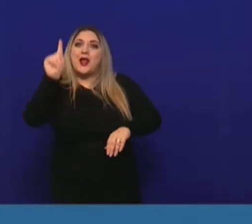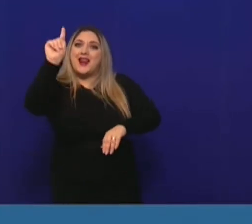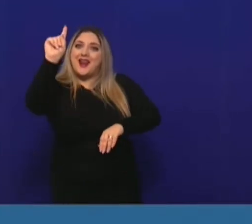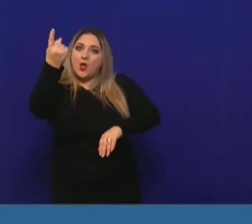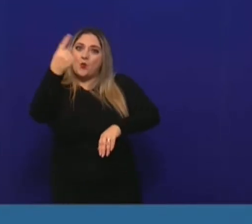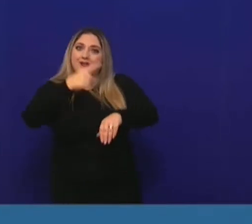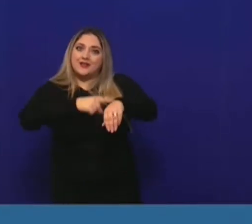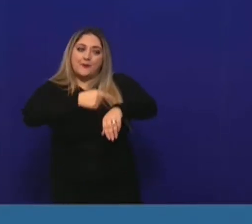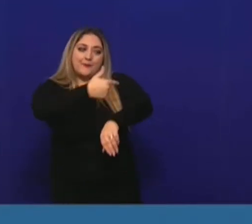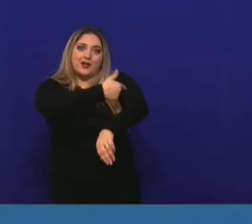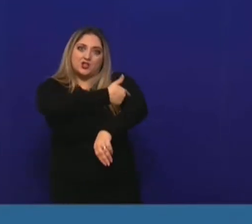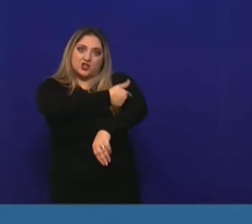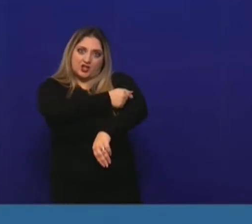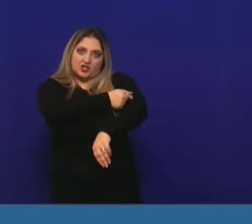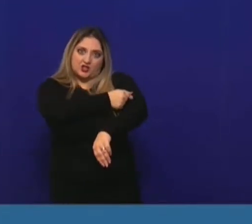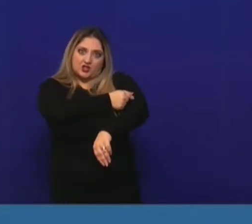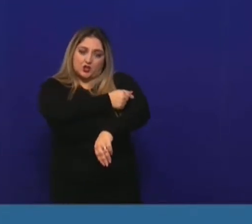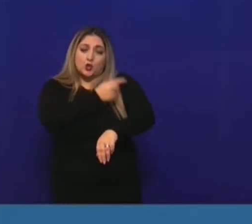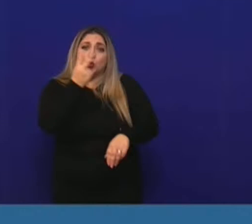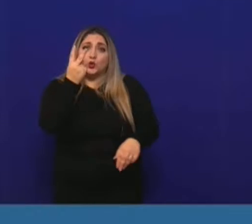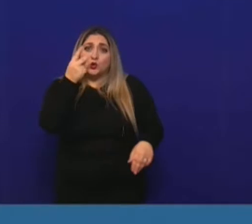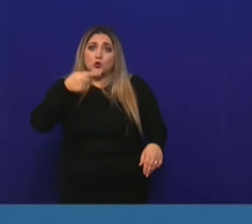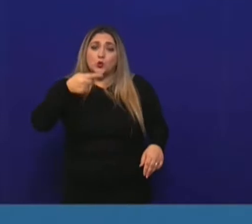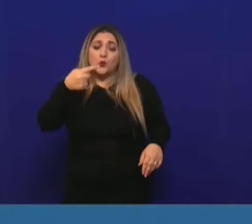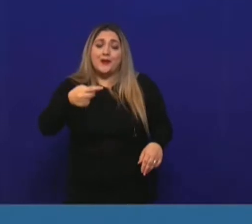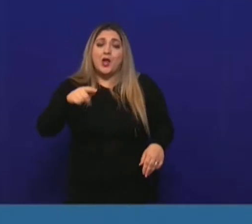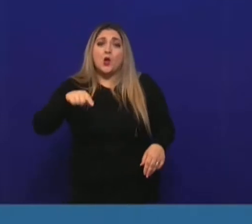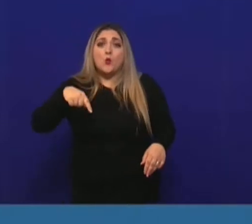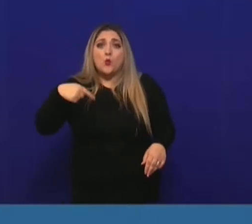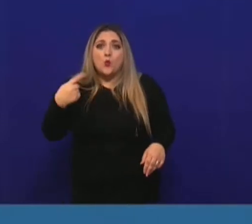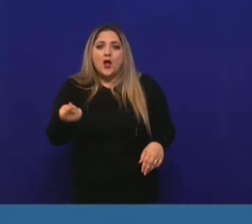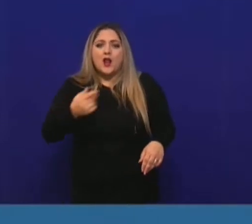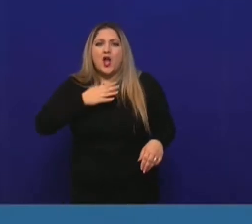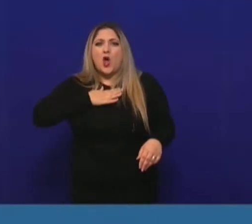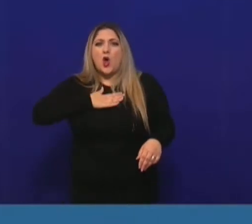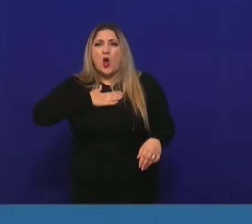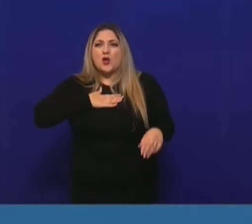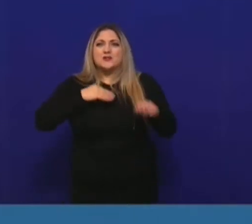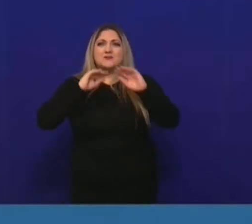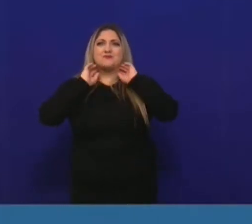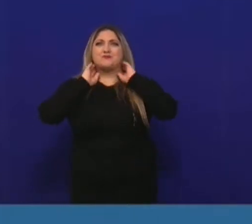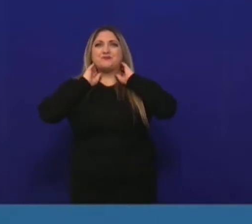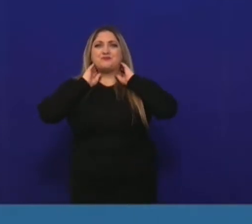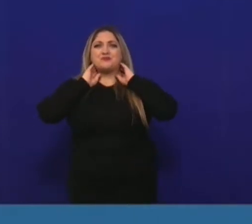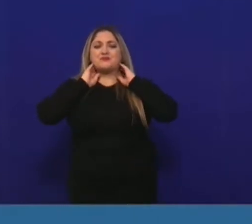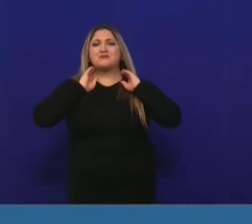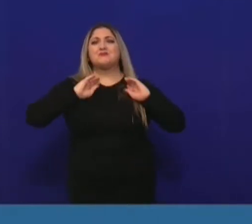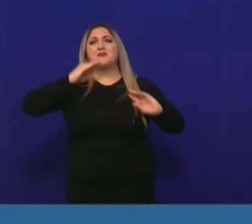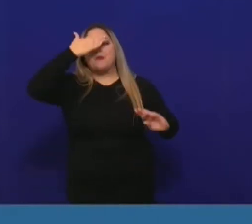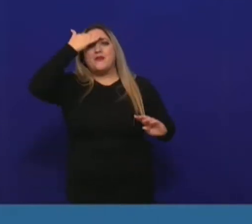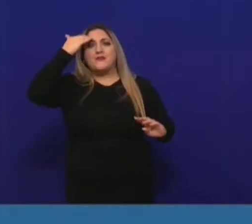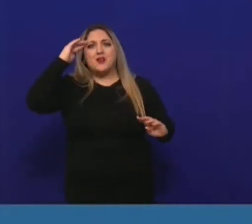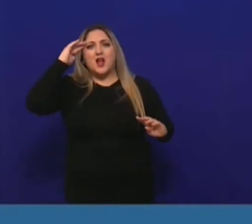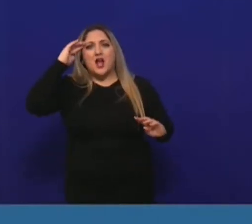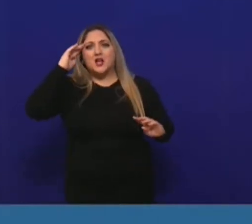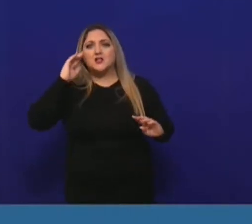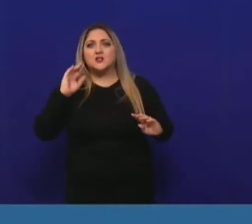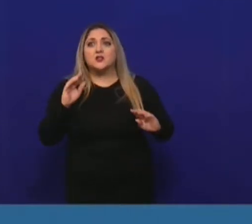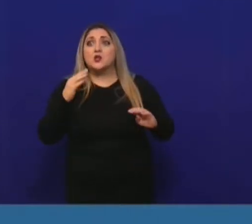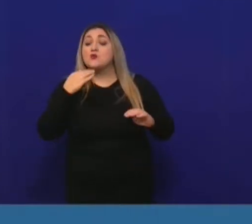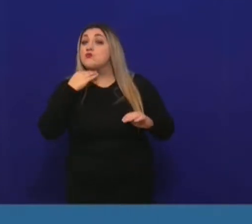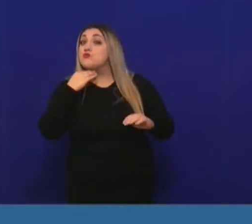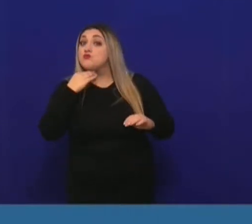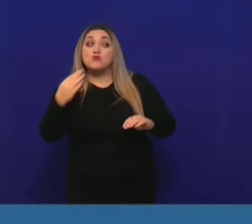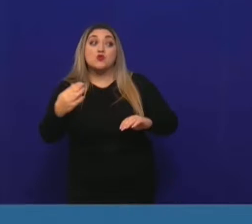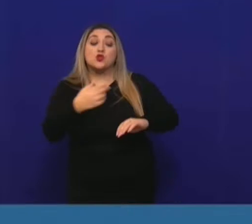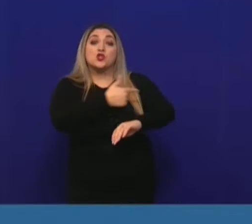pereżempju llum u mbagħad f'jumejn dan beda jħoss xi sintomi li mhumiex relatati ma' xi side effects u mar għamel it-test u